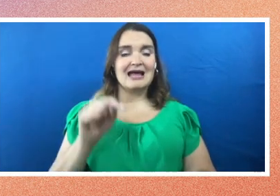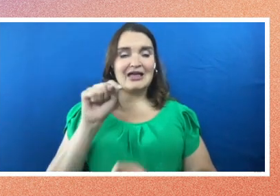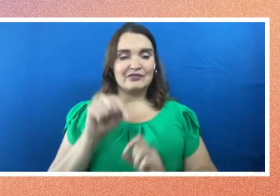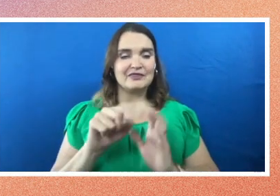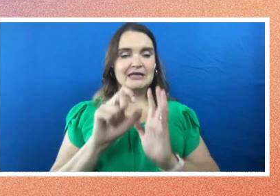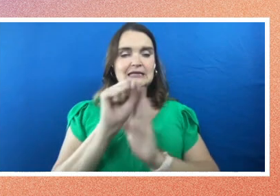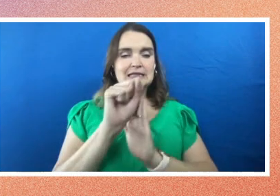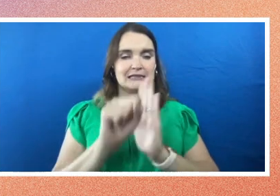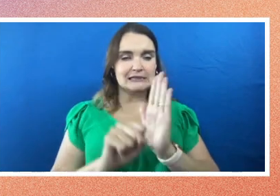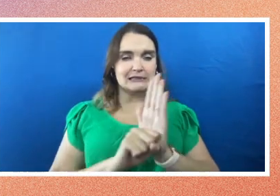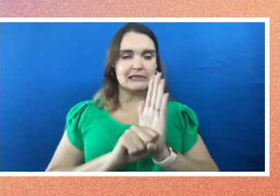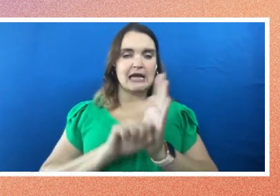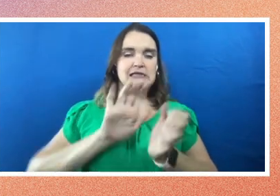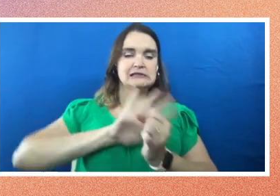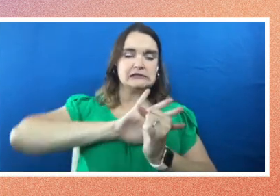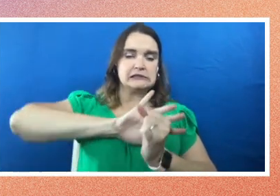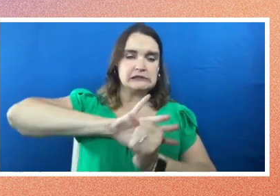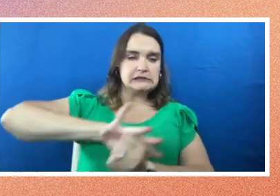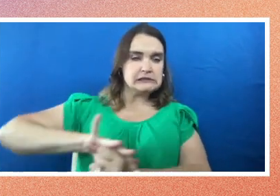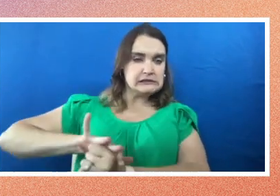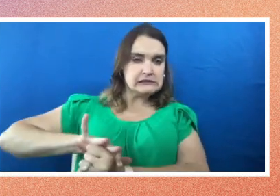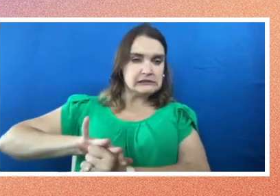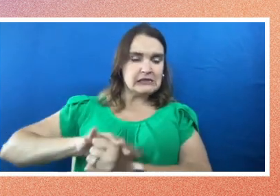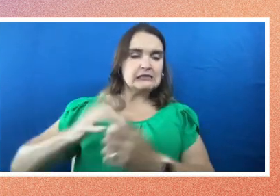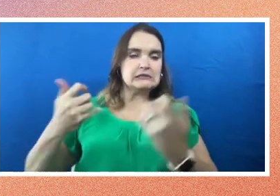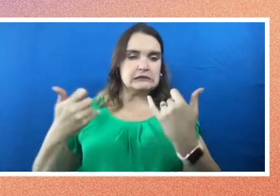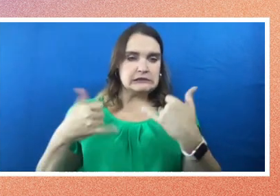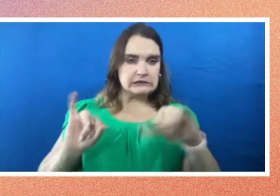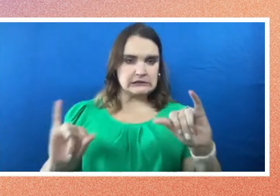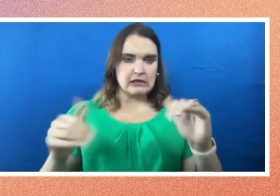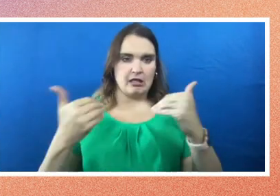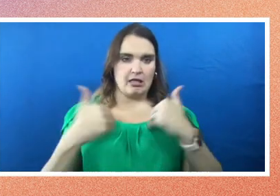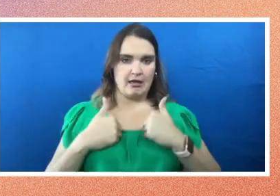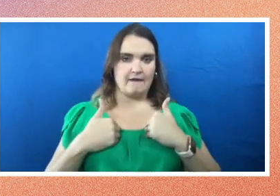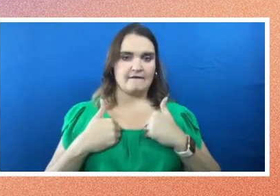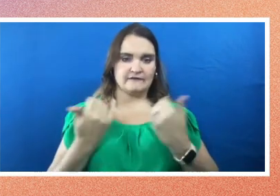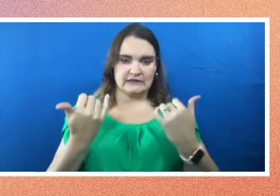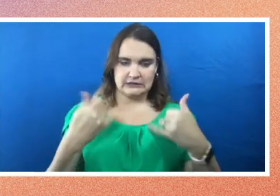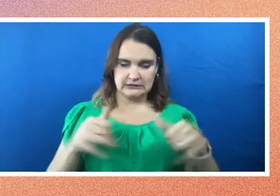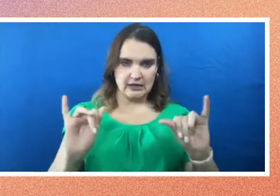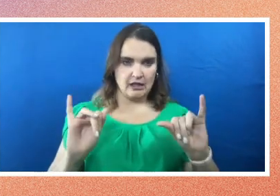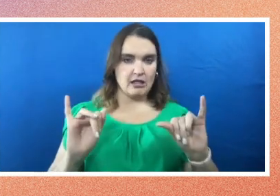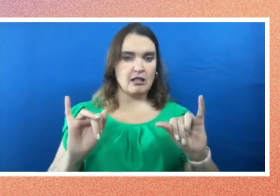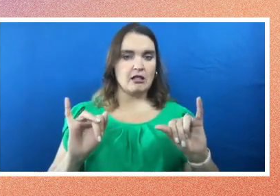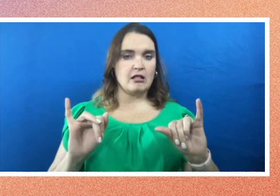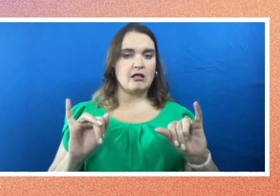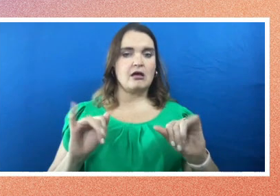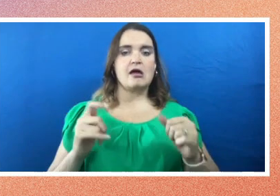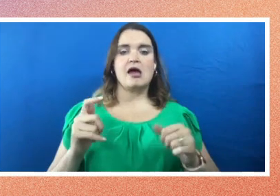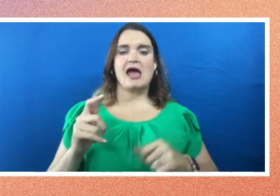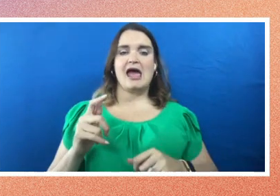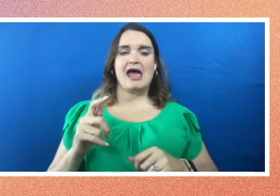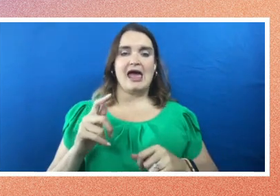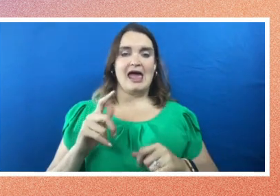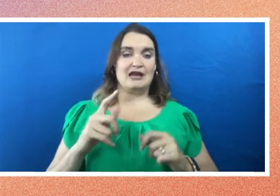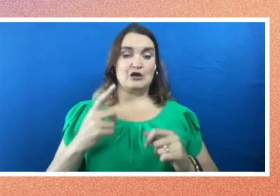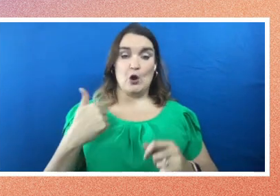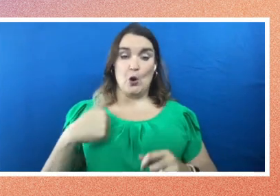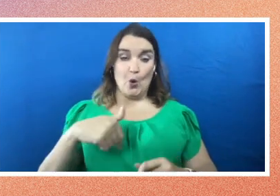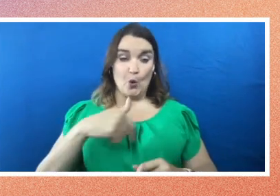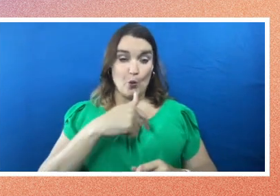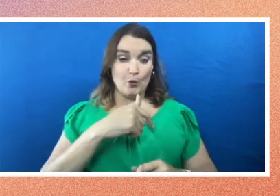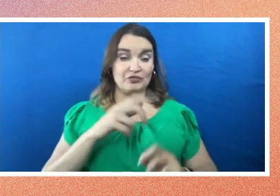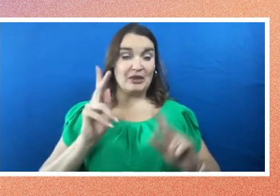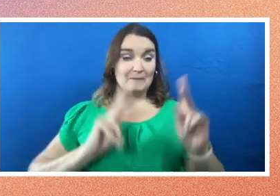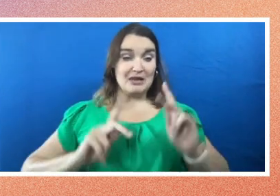suppressive past still haunt us. And the old guard has pushed us to the brink. But